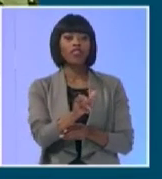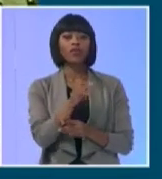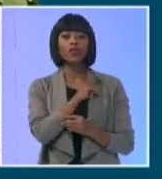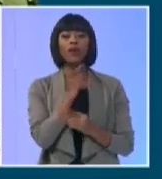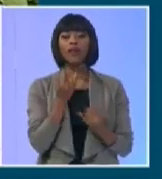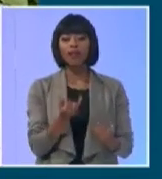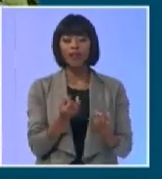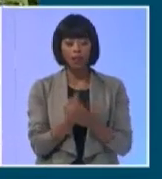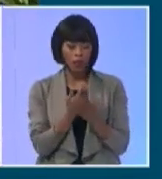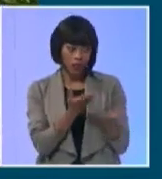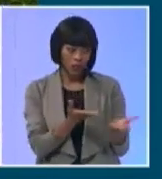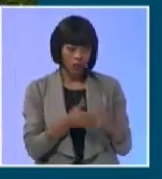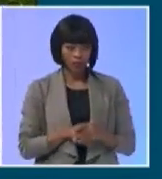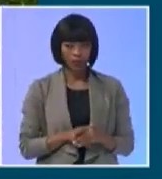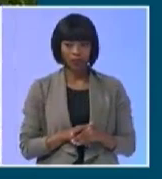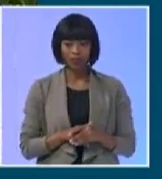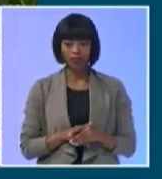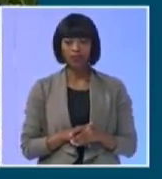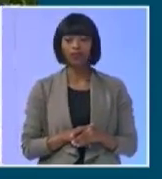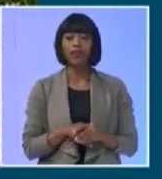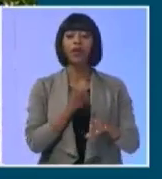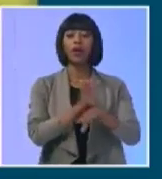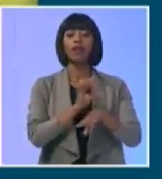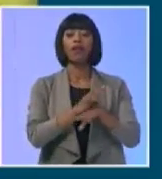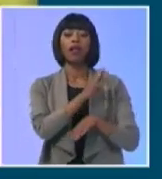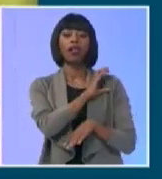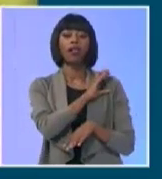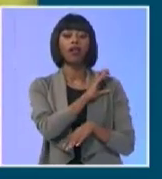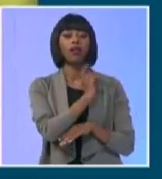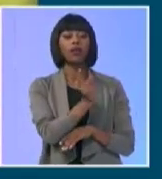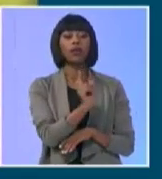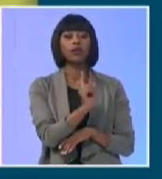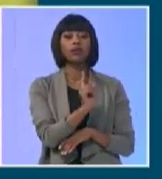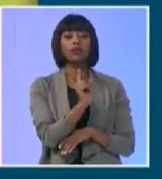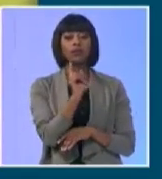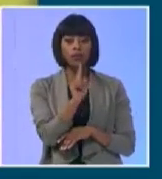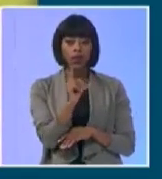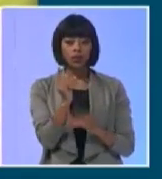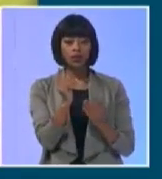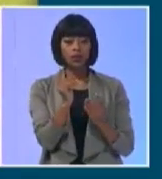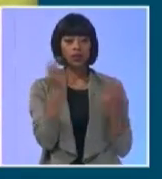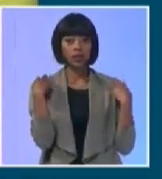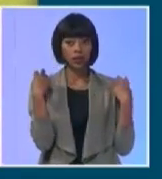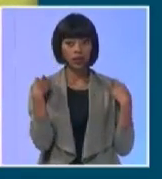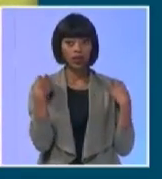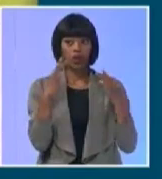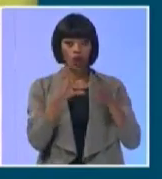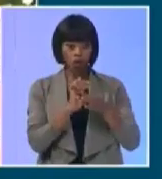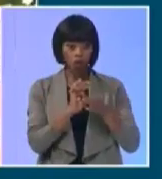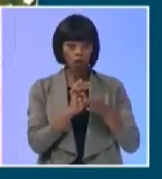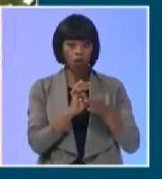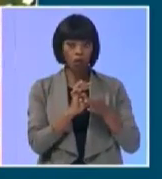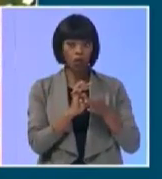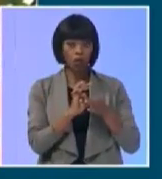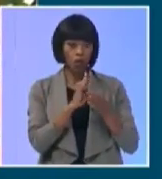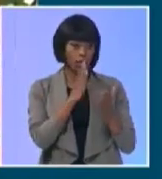these days? At Vision Tactical, we advise our customers that they should approach their security at their homes in a layered approach and